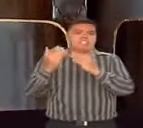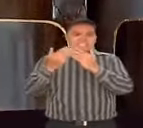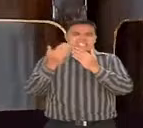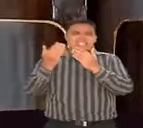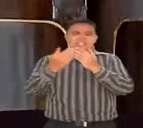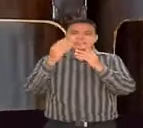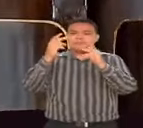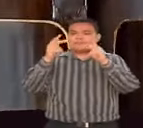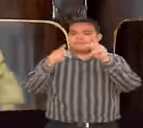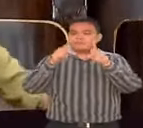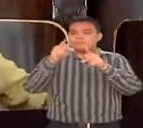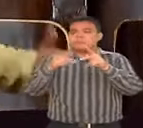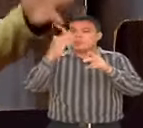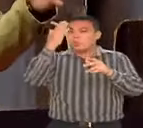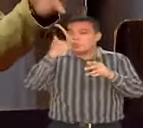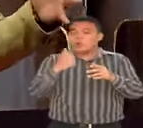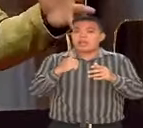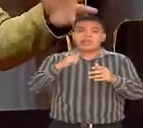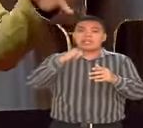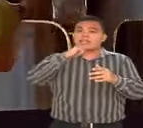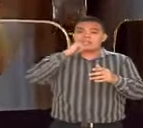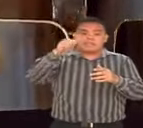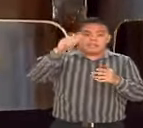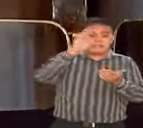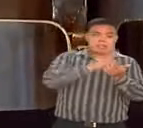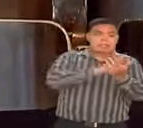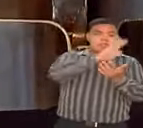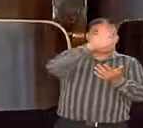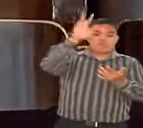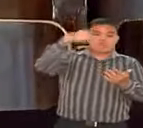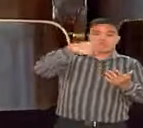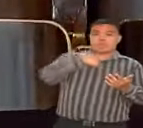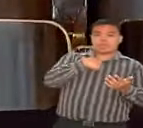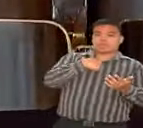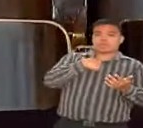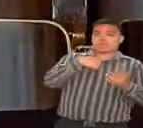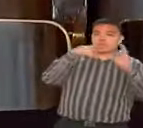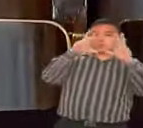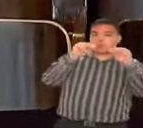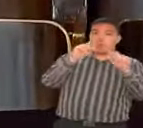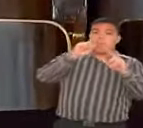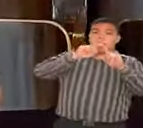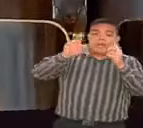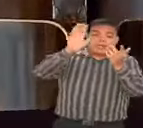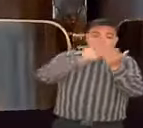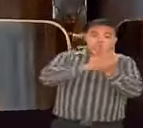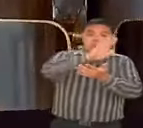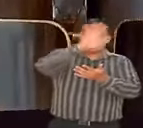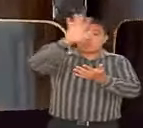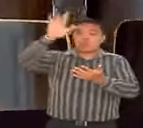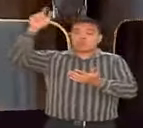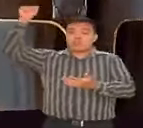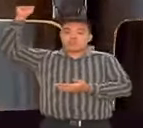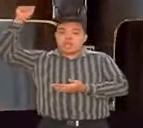ordinary o common, ngano man, kay ang mag-glorify, dili magud ang tao, ang mag-glorify ang Ginoo.